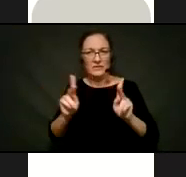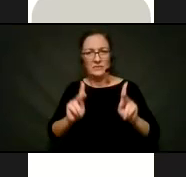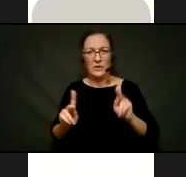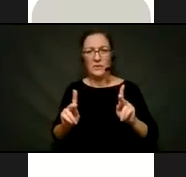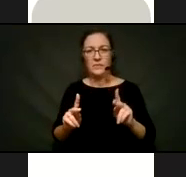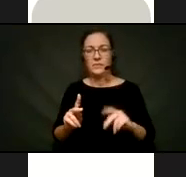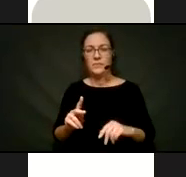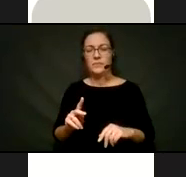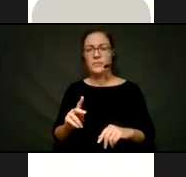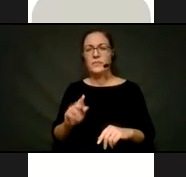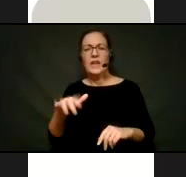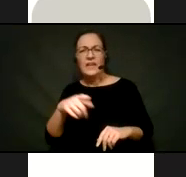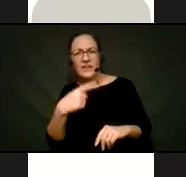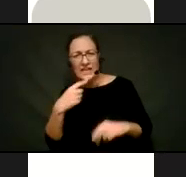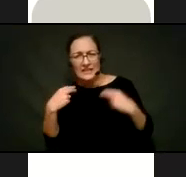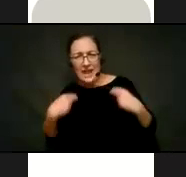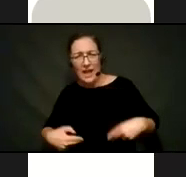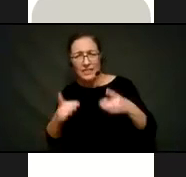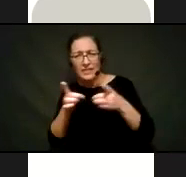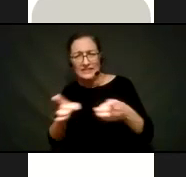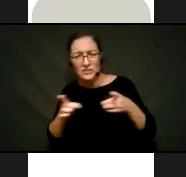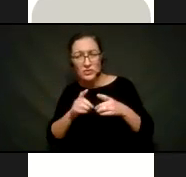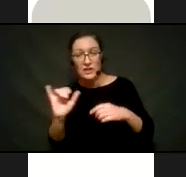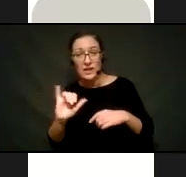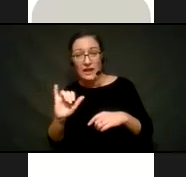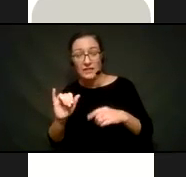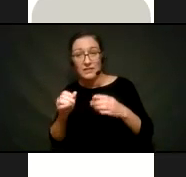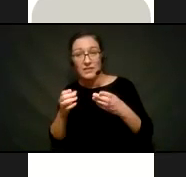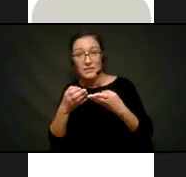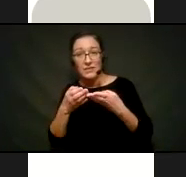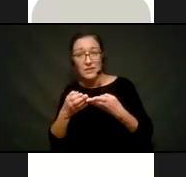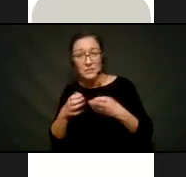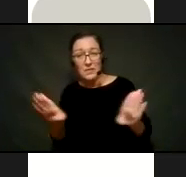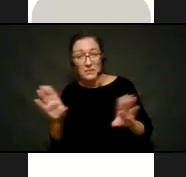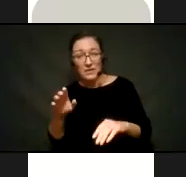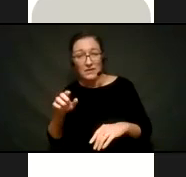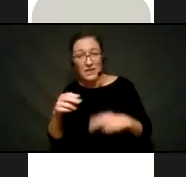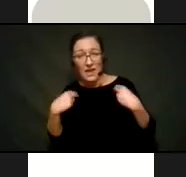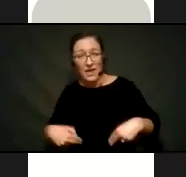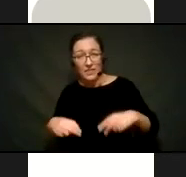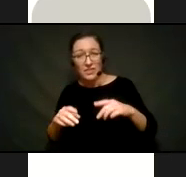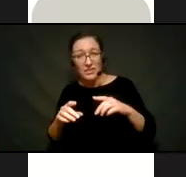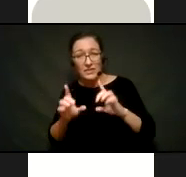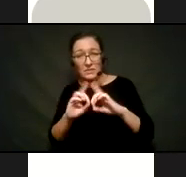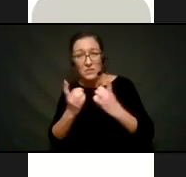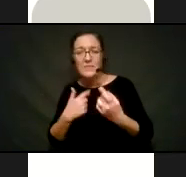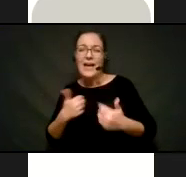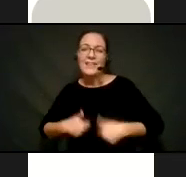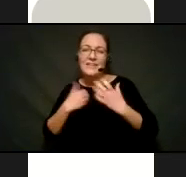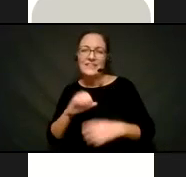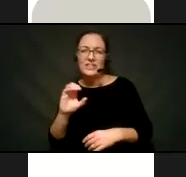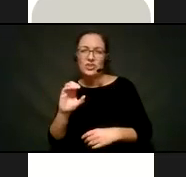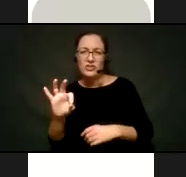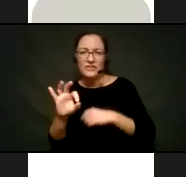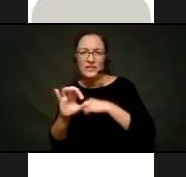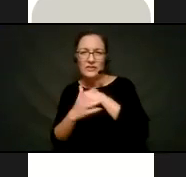you say health districts, is that like our public health department? Like well, I live in Chesterfield County, so I would